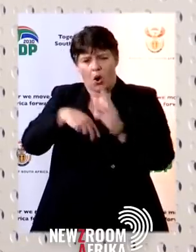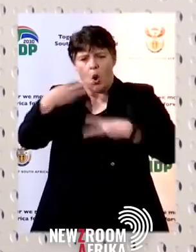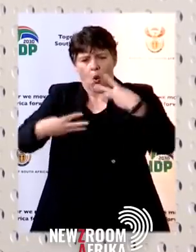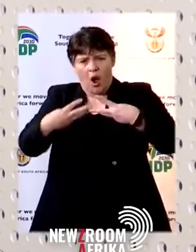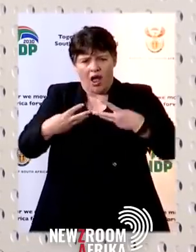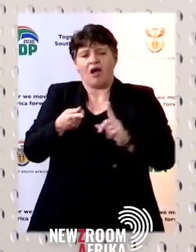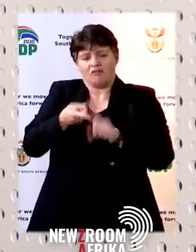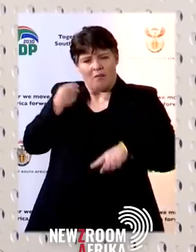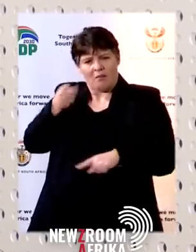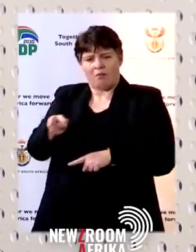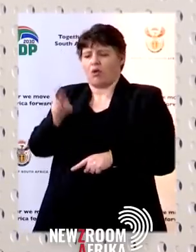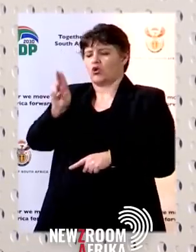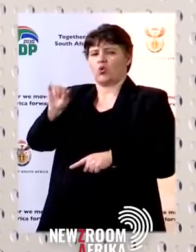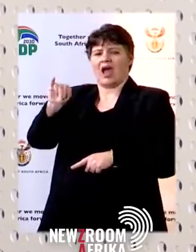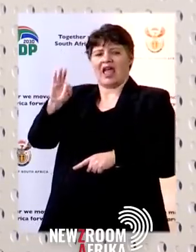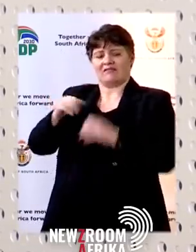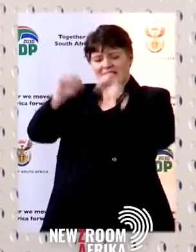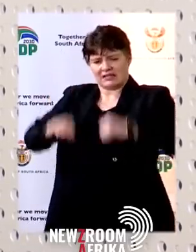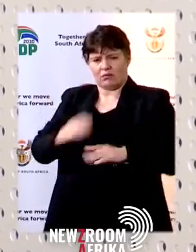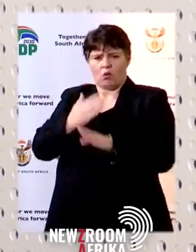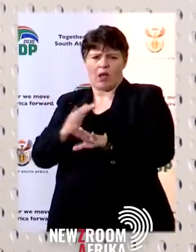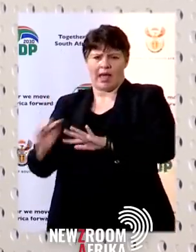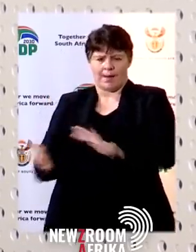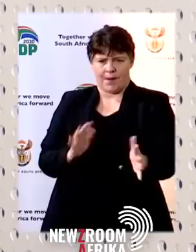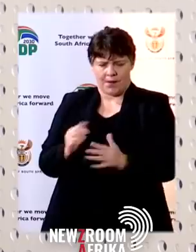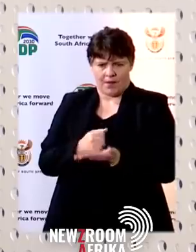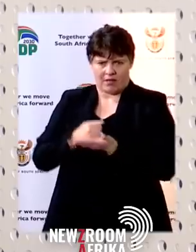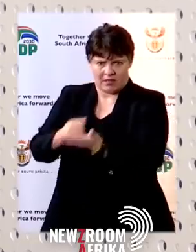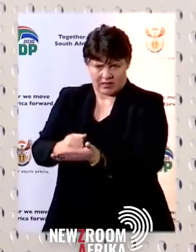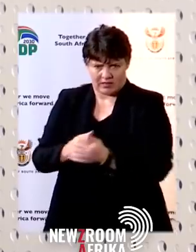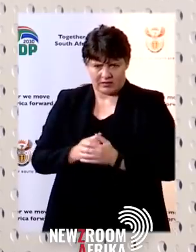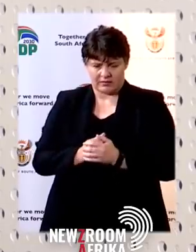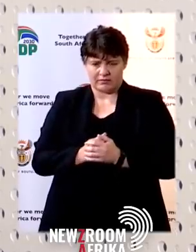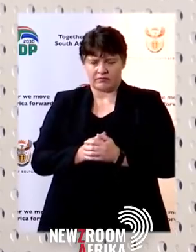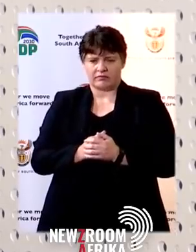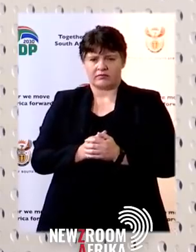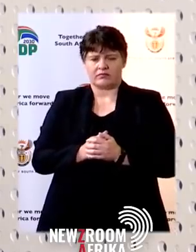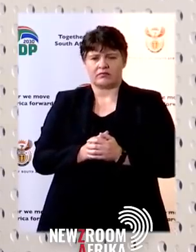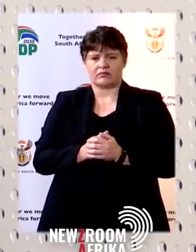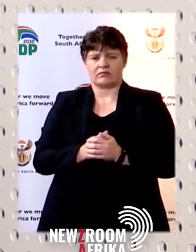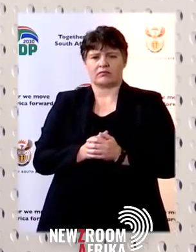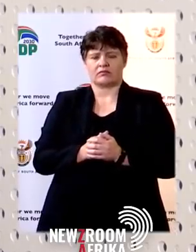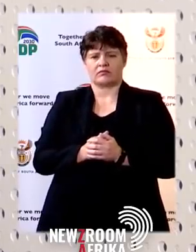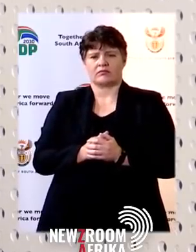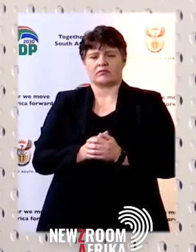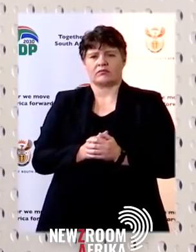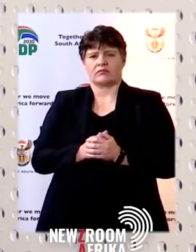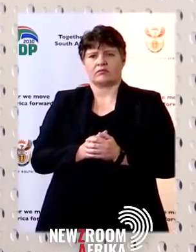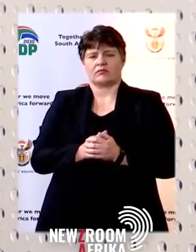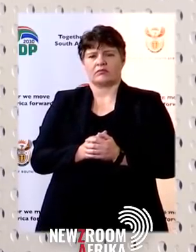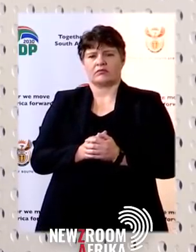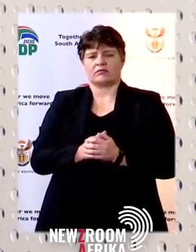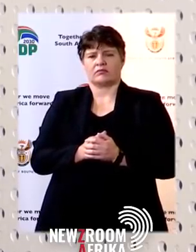the UIF system. On the tax side, our proposals include,